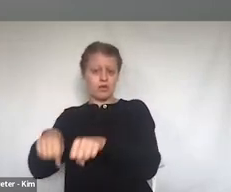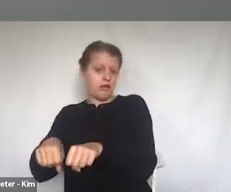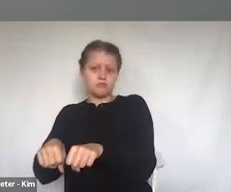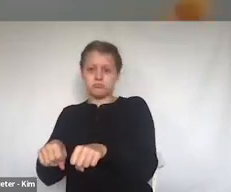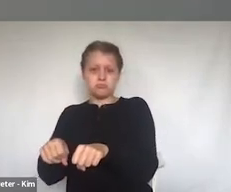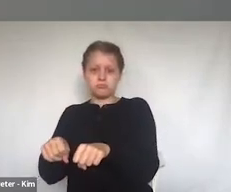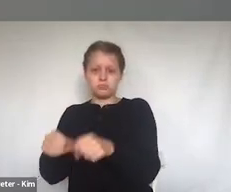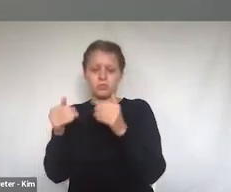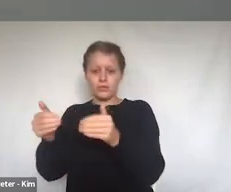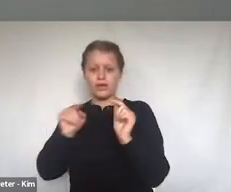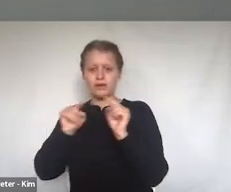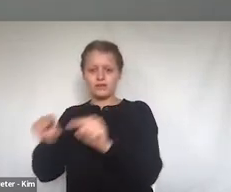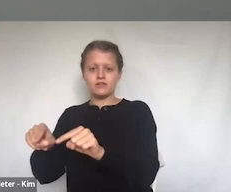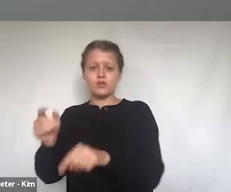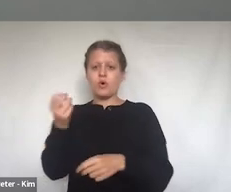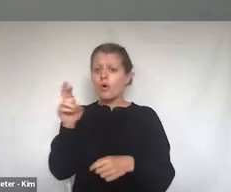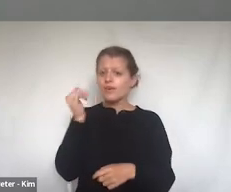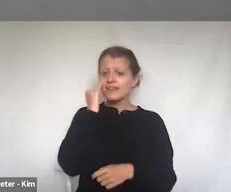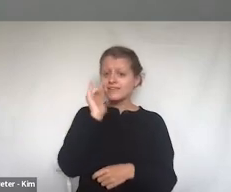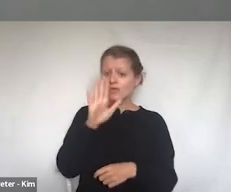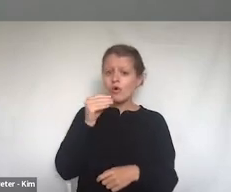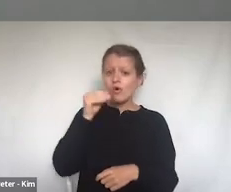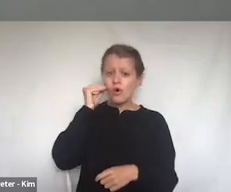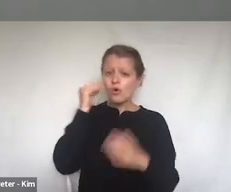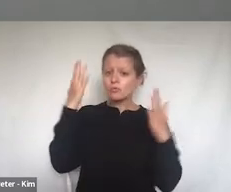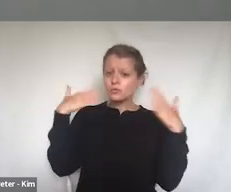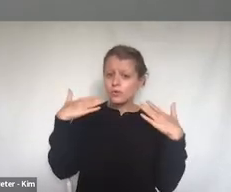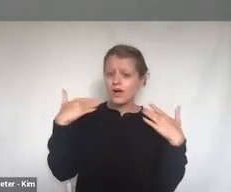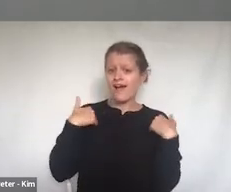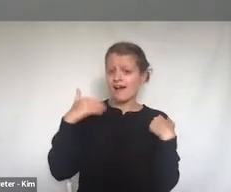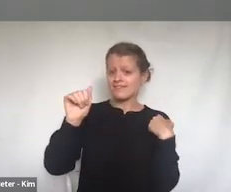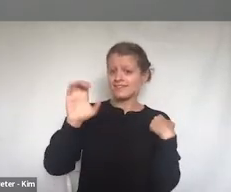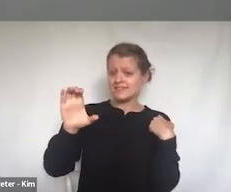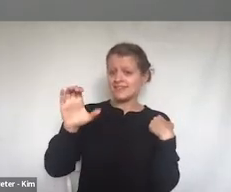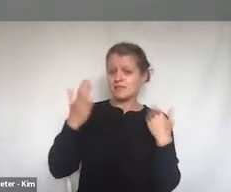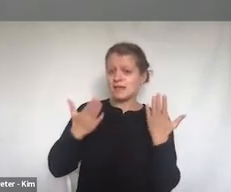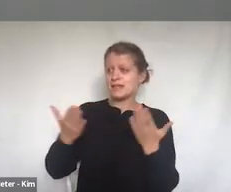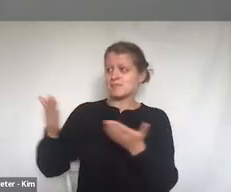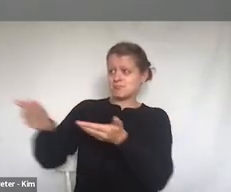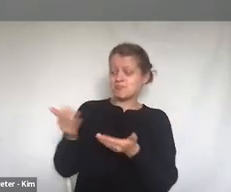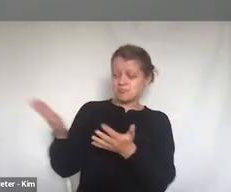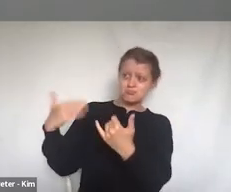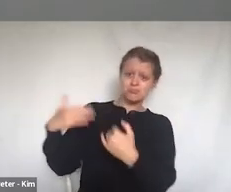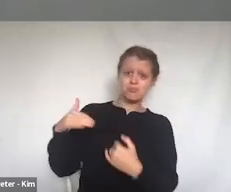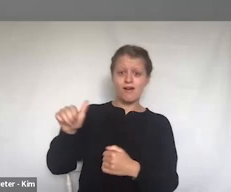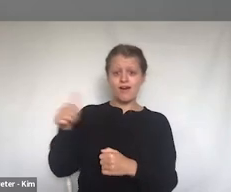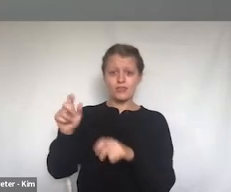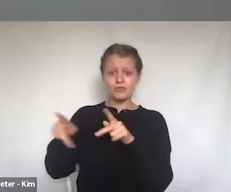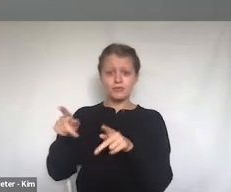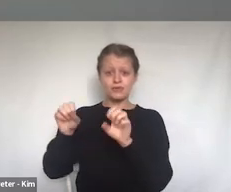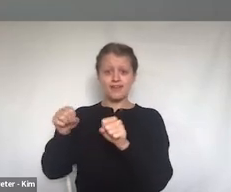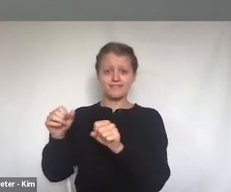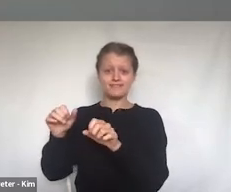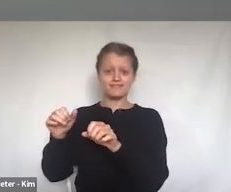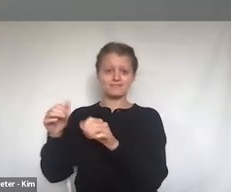conditioning, invite your friends over to come stay with you as well. So find those areas that are